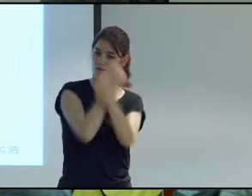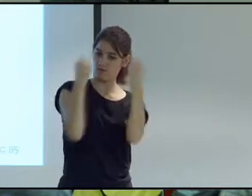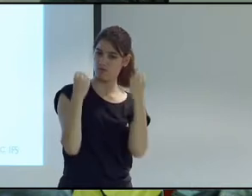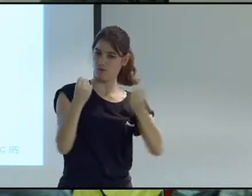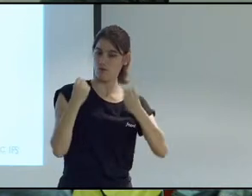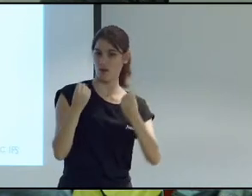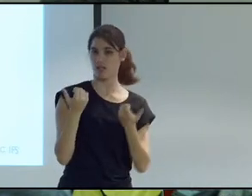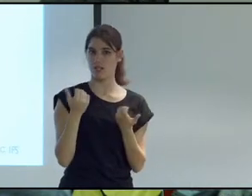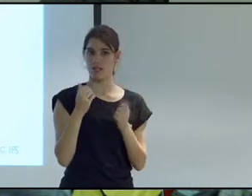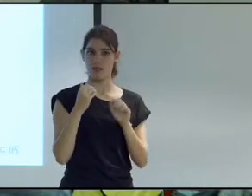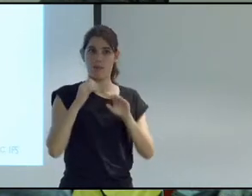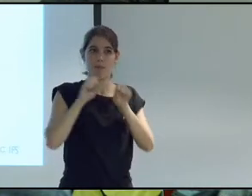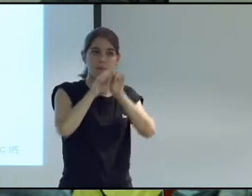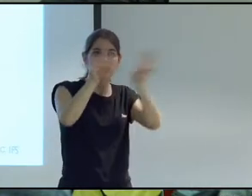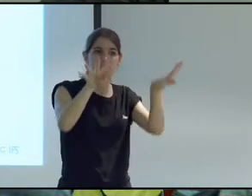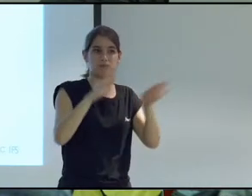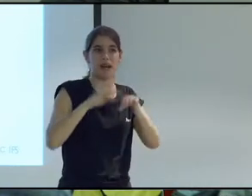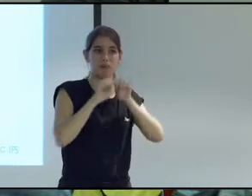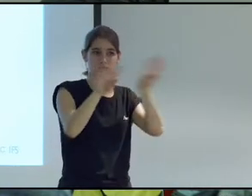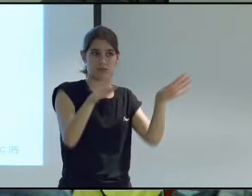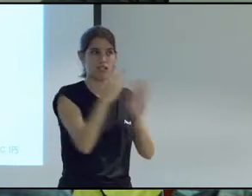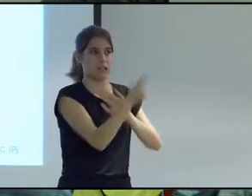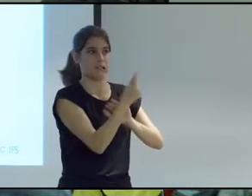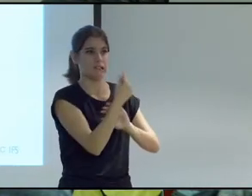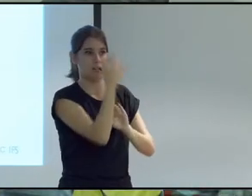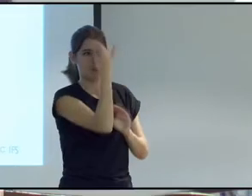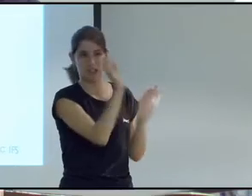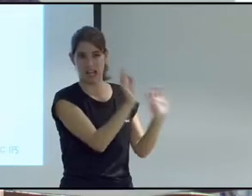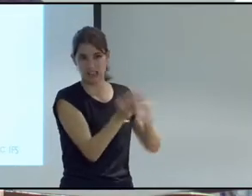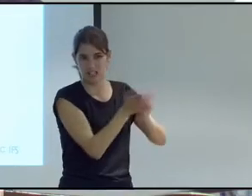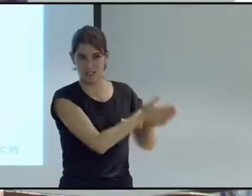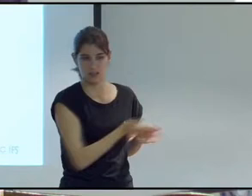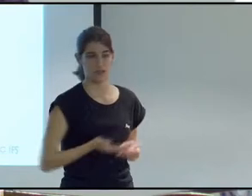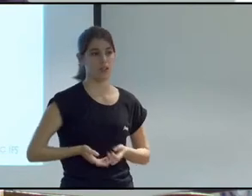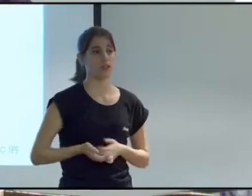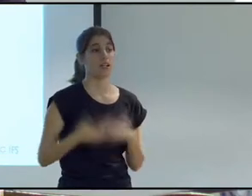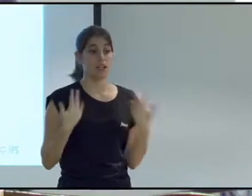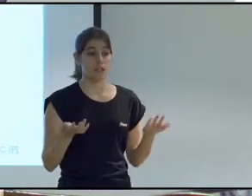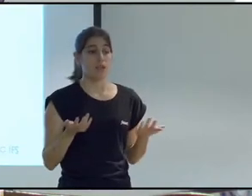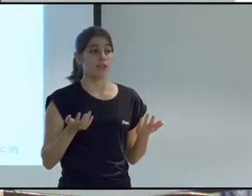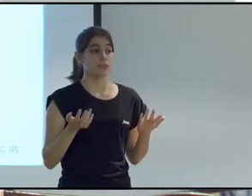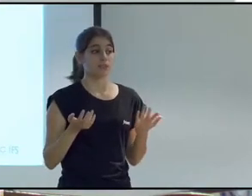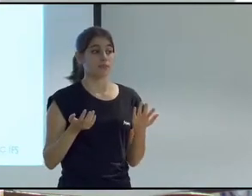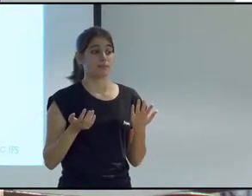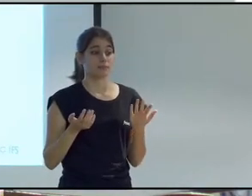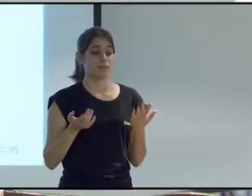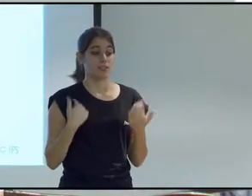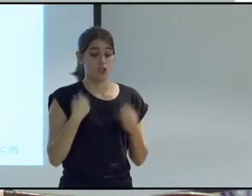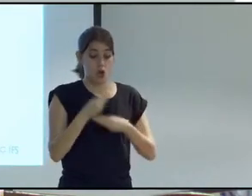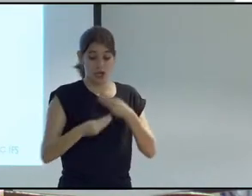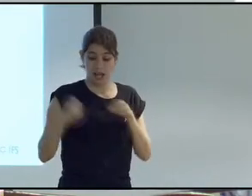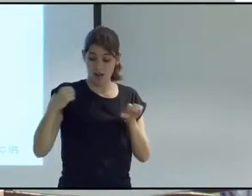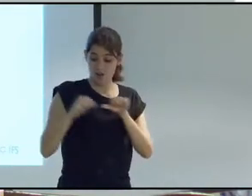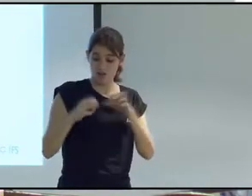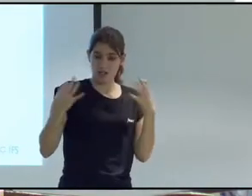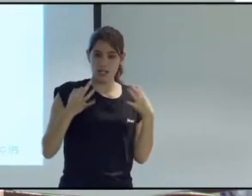on functional diversity so that people can no longer say that this is a euphemism. So for the moment,